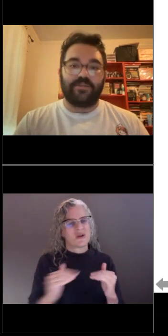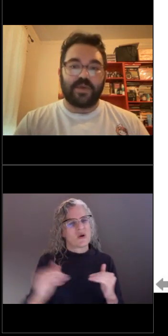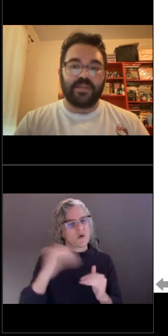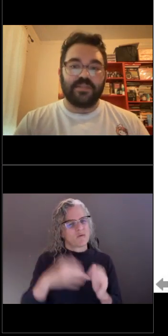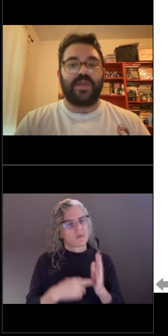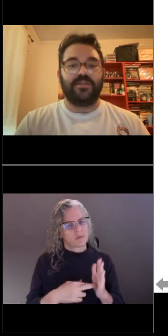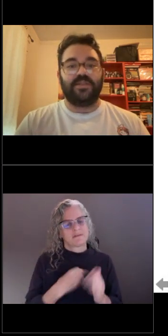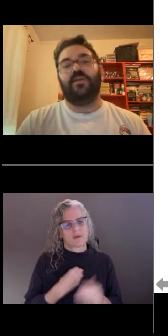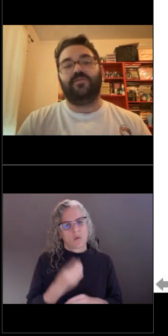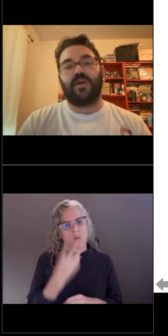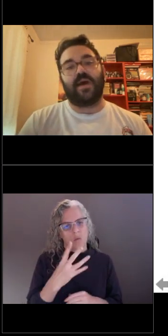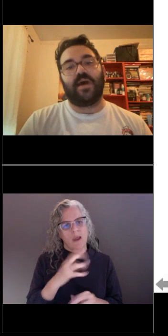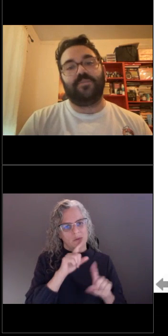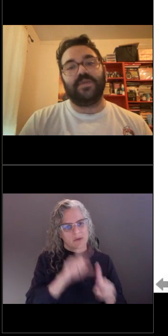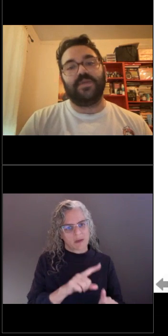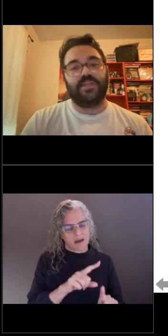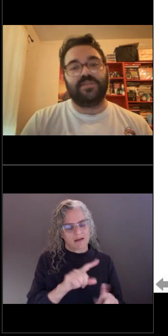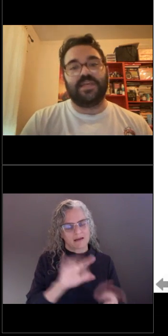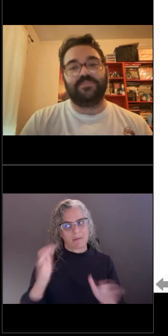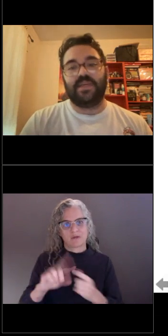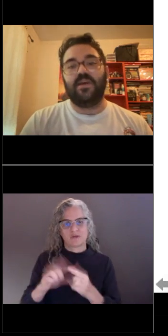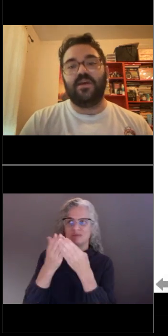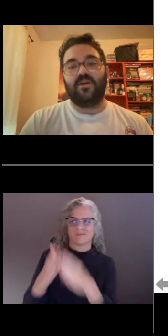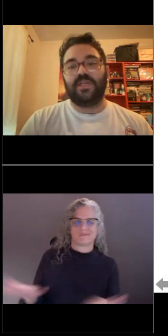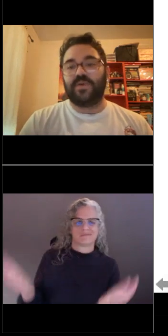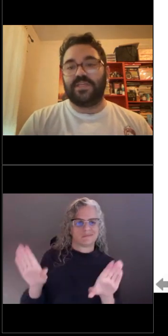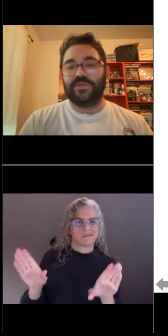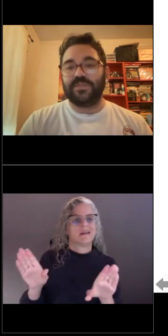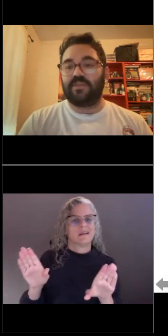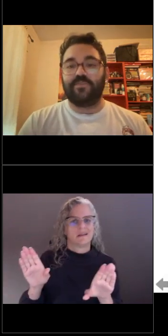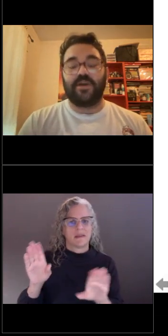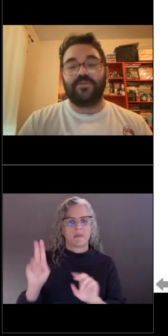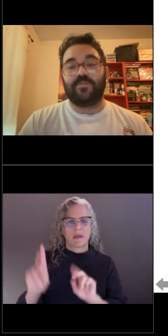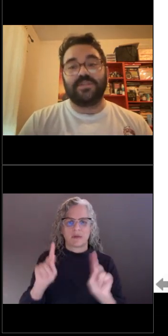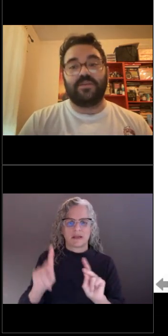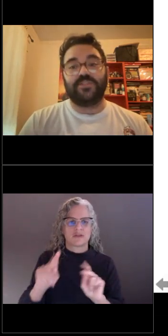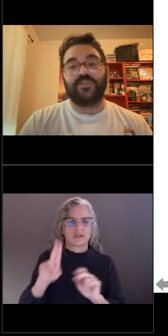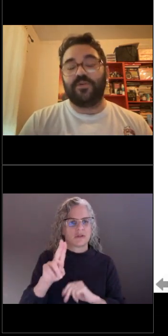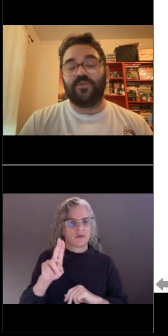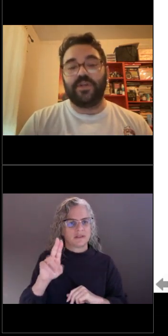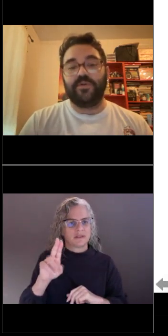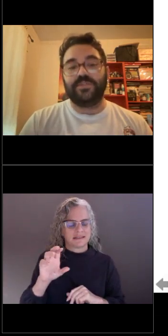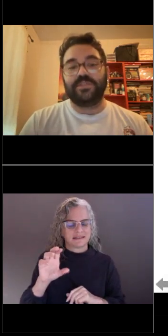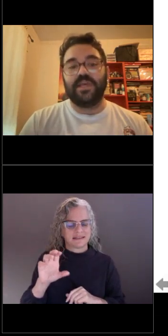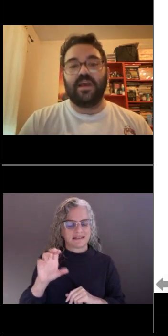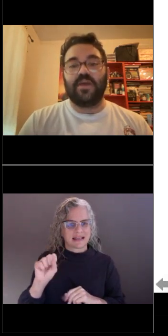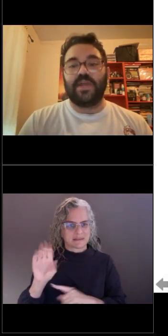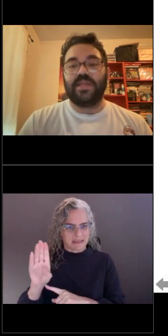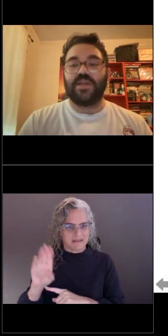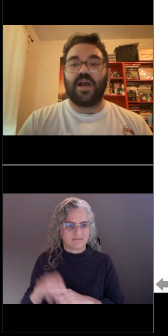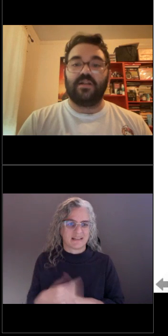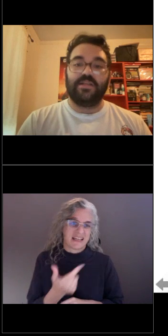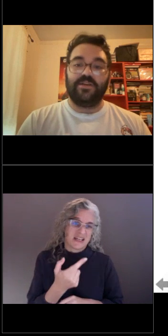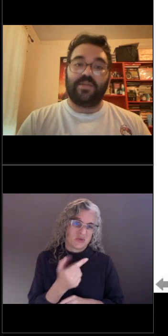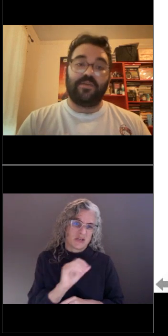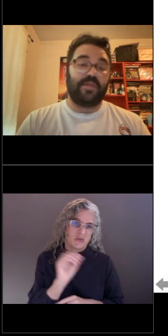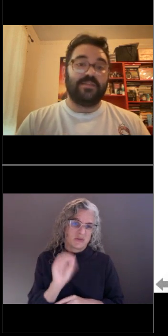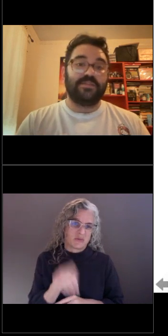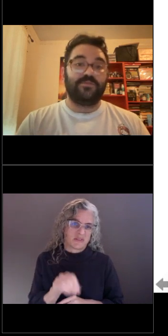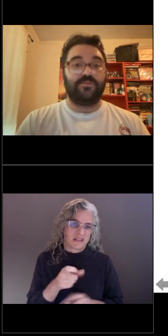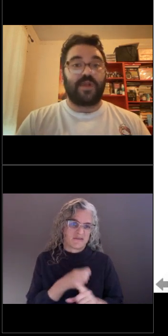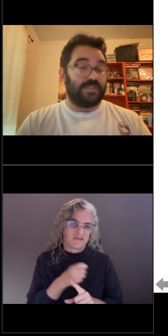white respondents compared to the overall population at UCSB, only 22% from underrepresented racial minority groups. And it's not clear